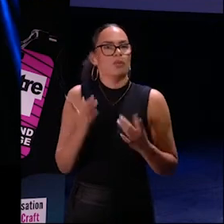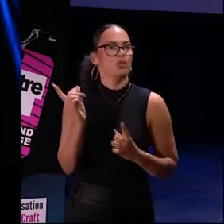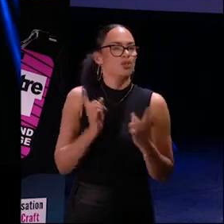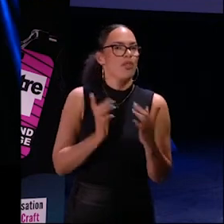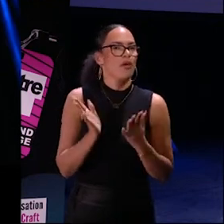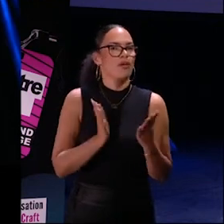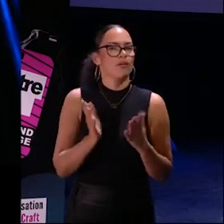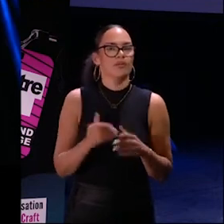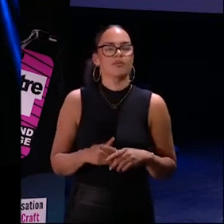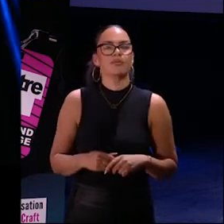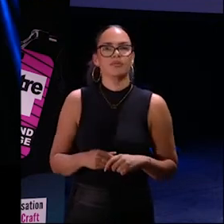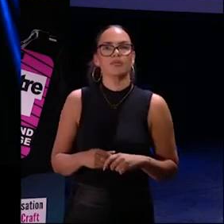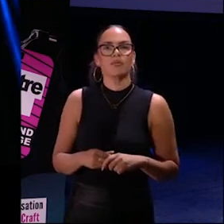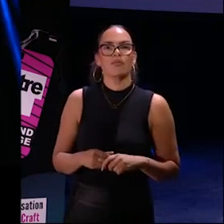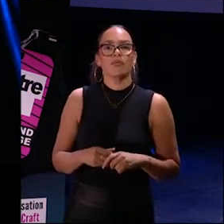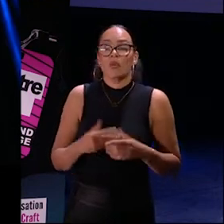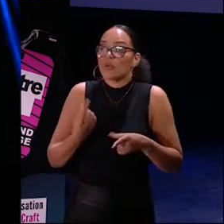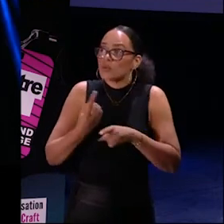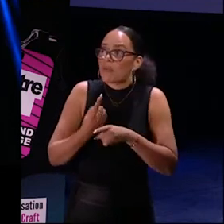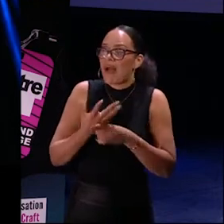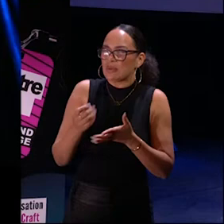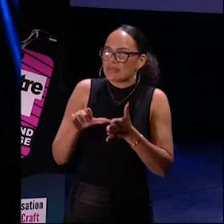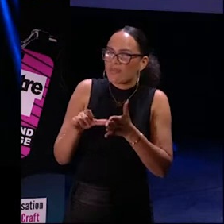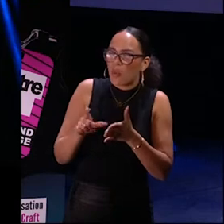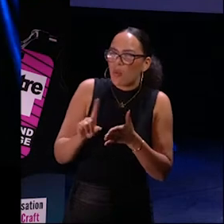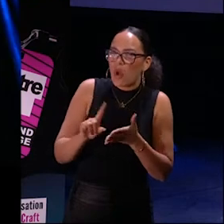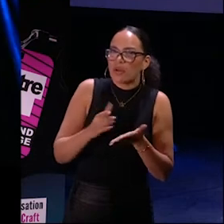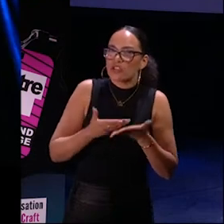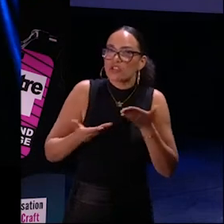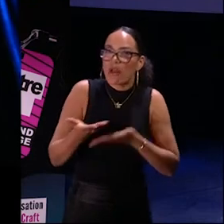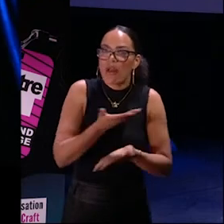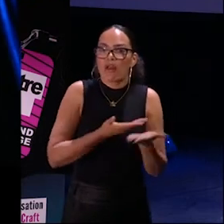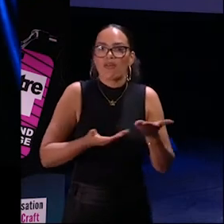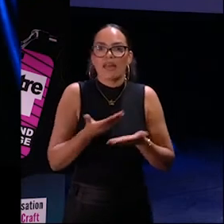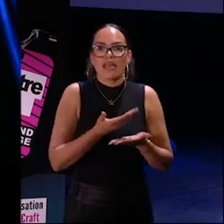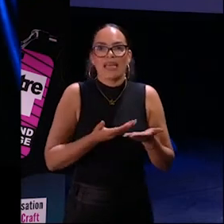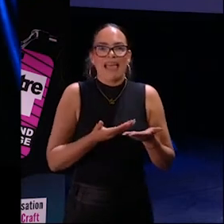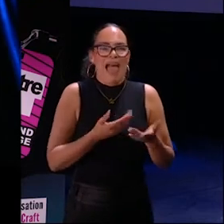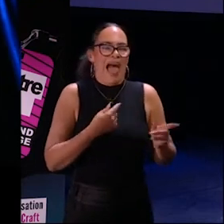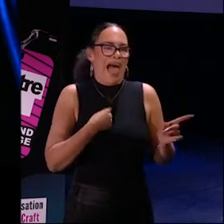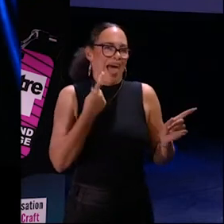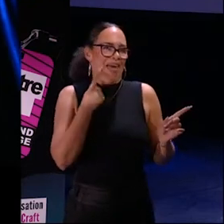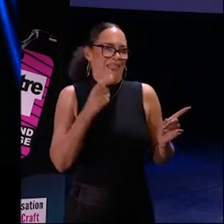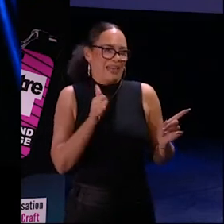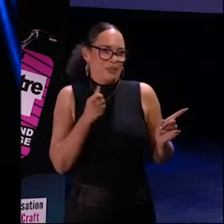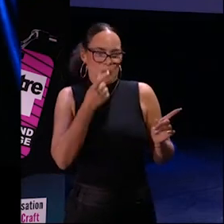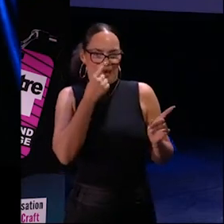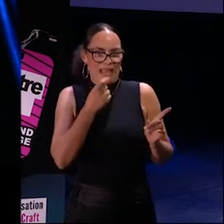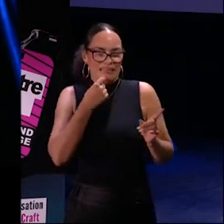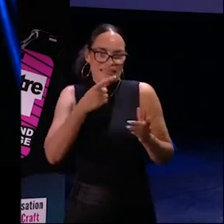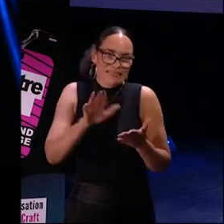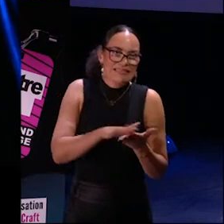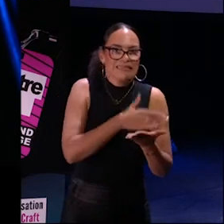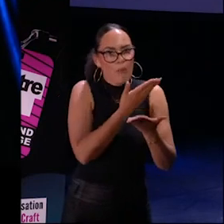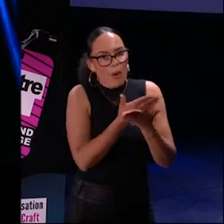saying what we found difficult and sharing. Yeah, I don't know, but I feel like you've got a more articulate thing to say. I don't know that it's any